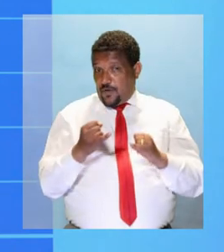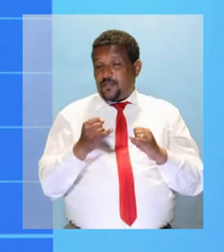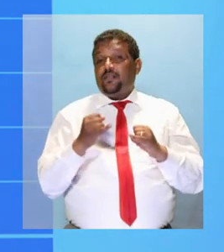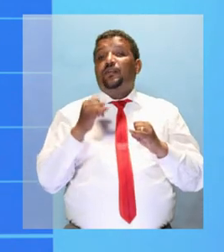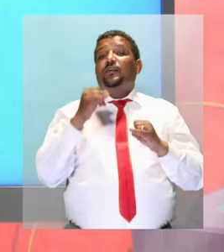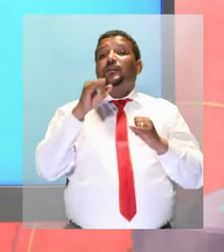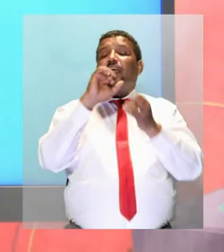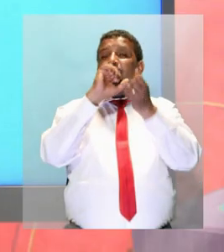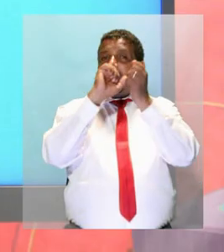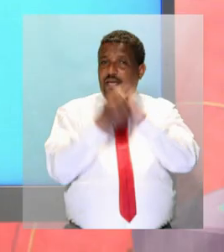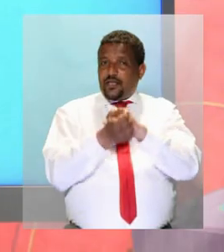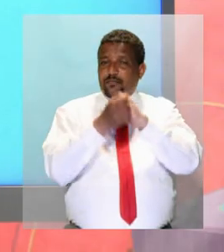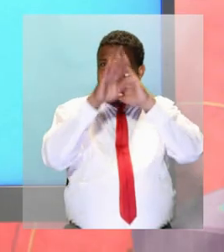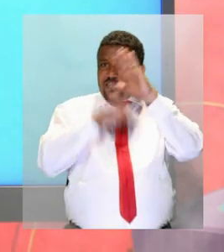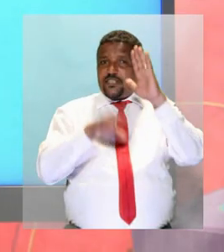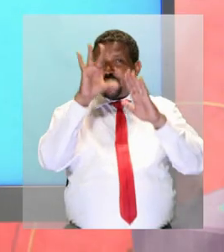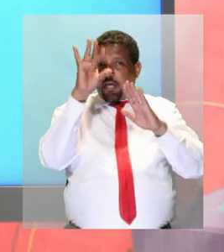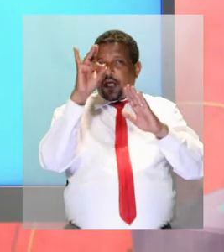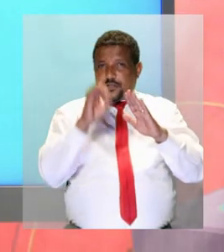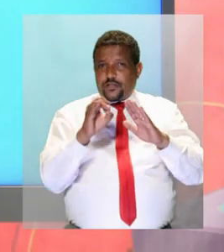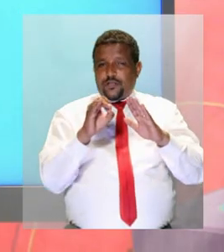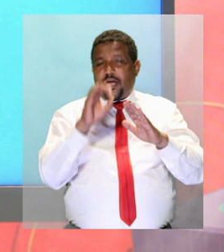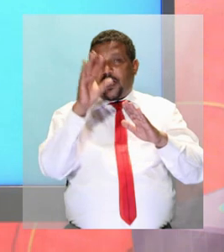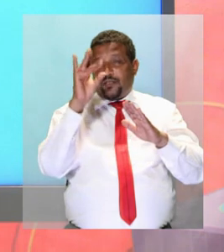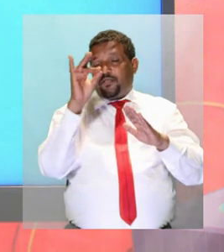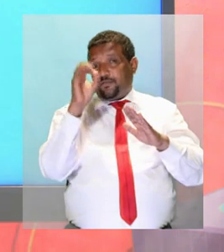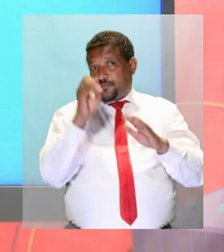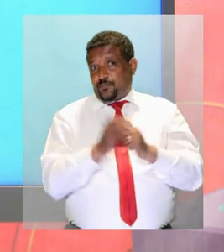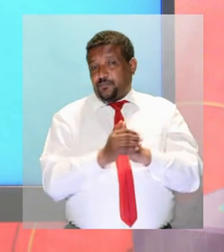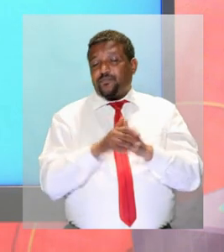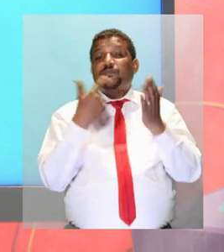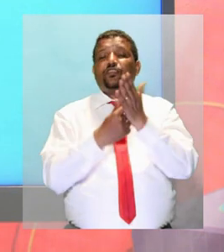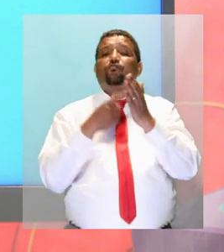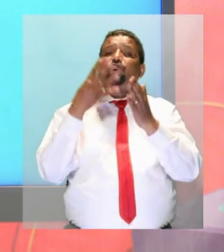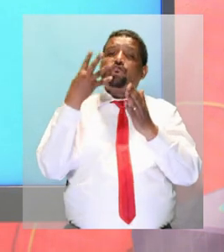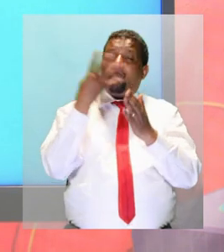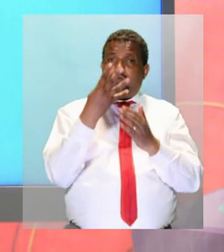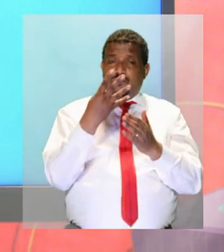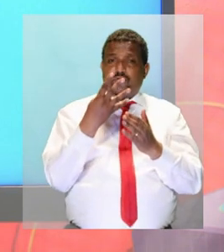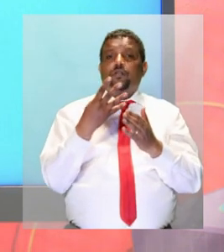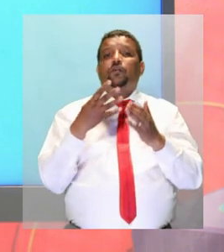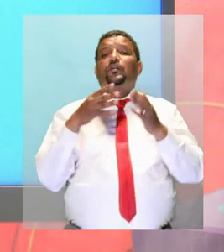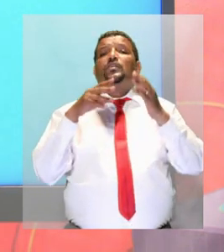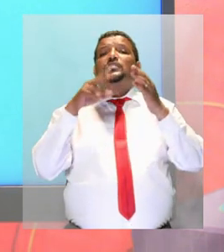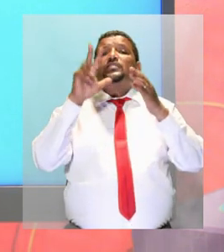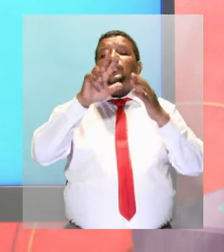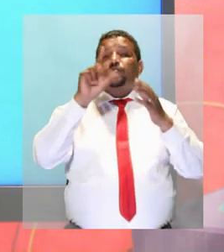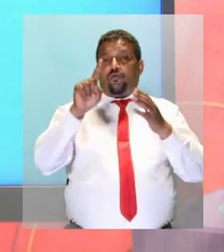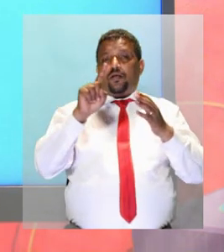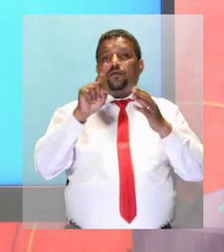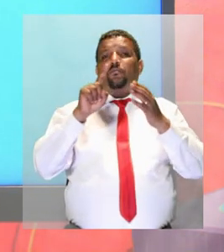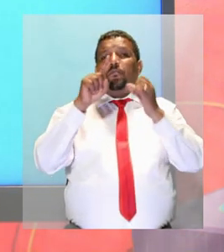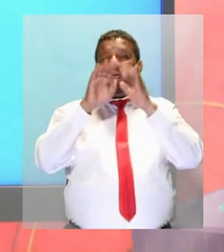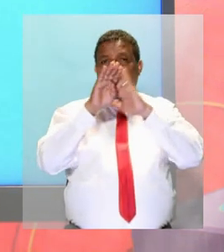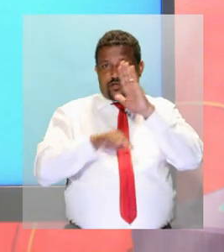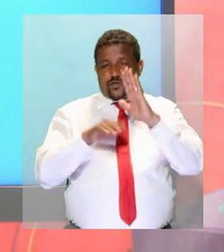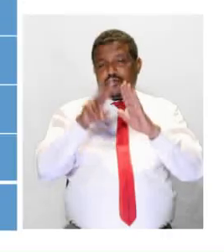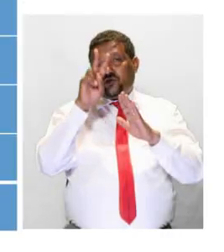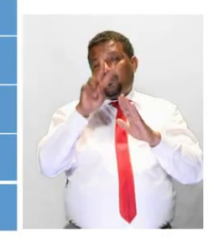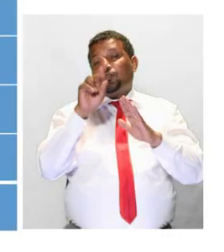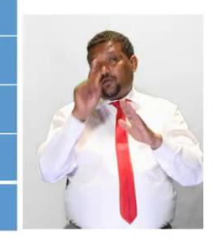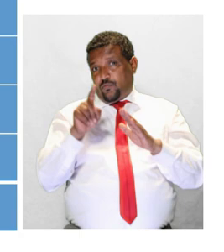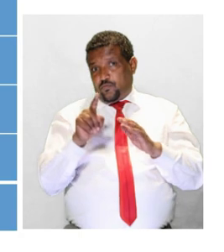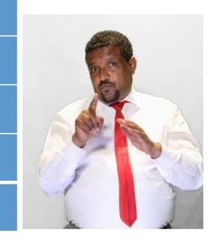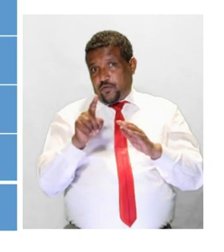minus 18 divided by 3 minus 2, which is 7. And for the fourth, 31 minus 25 divided by 4 minus 3, which is